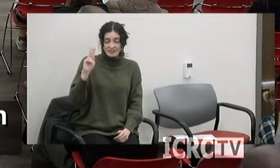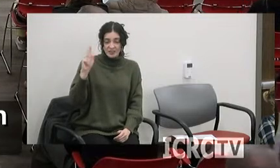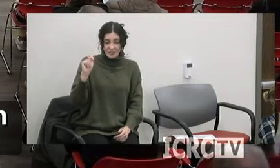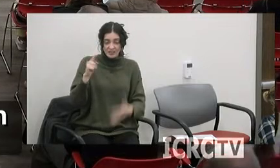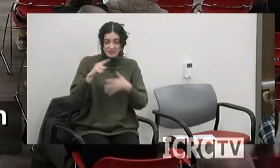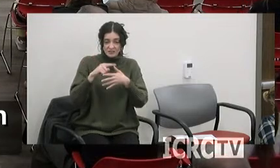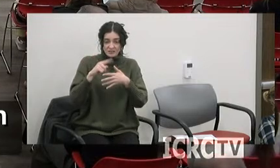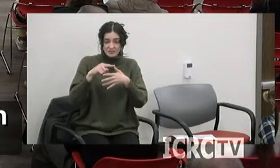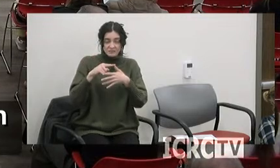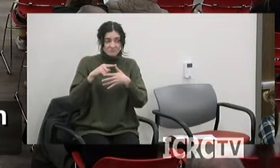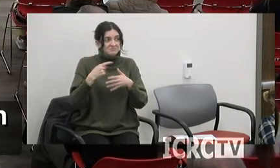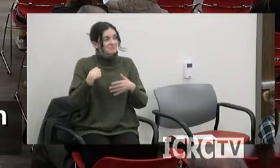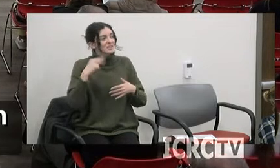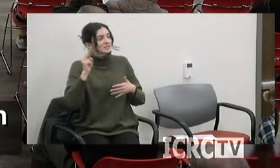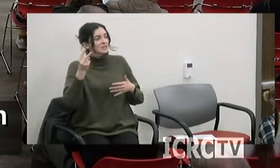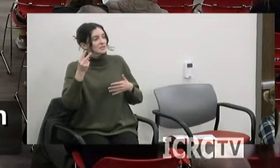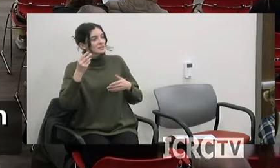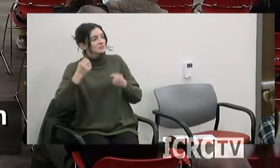I'll second that.